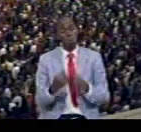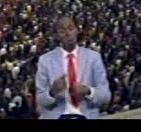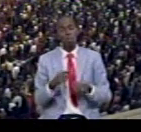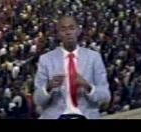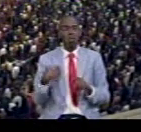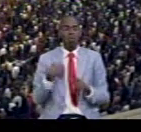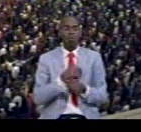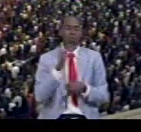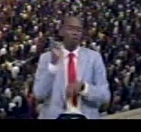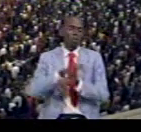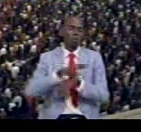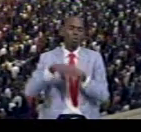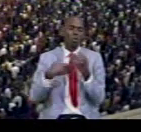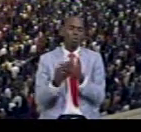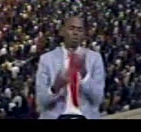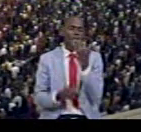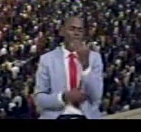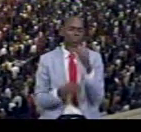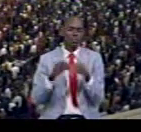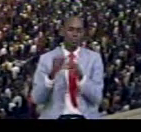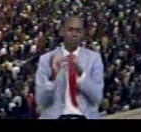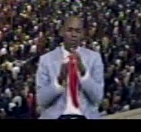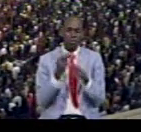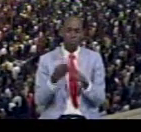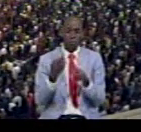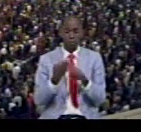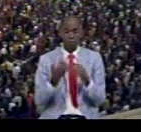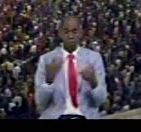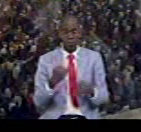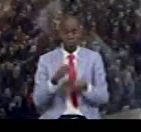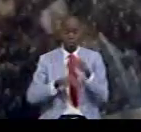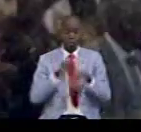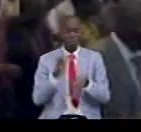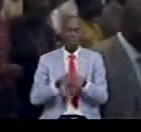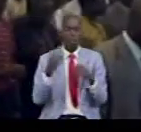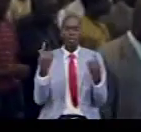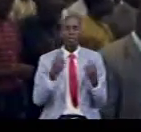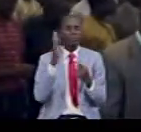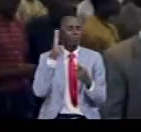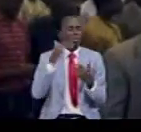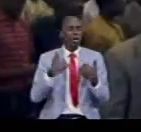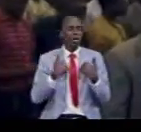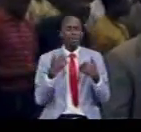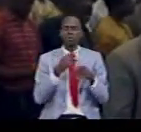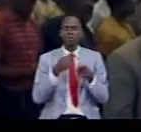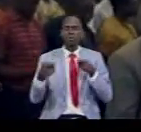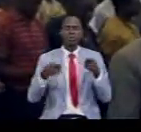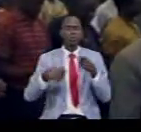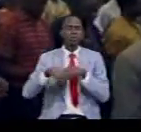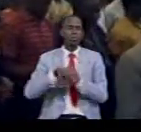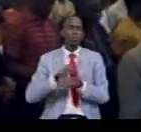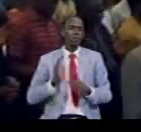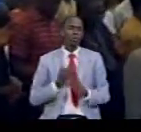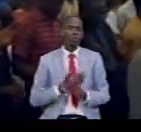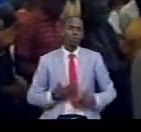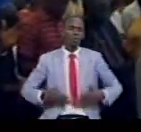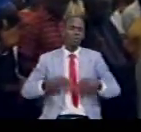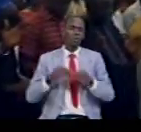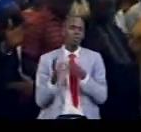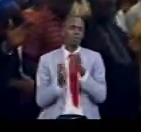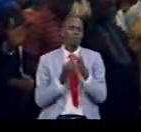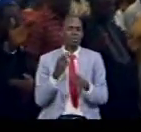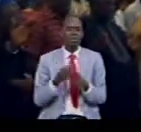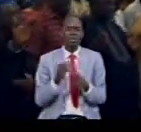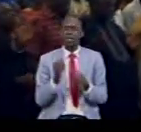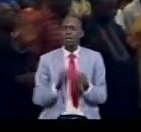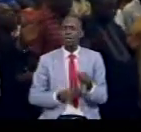temptation. From today, sin will never have dominion in our lives. Anywhere we go to walk, travel here and there, we will